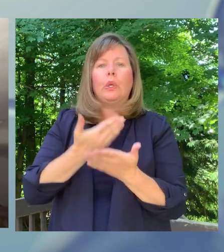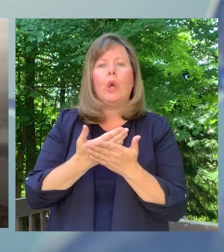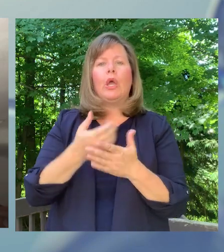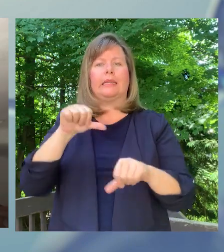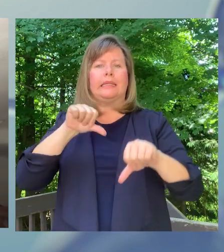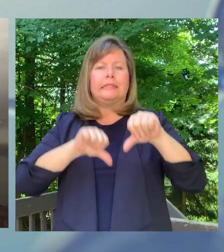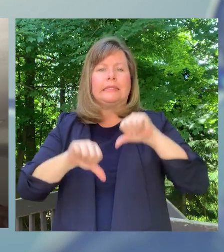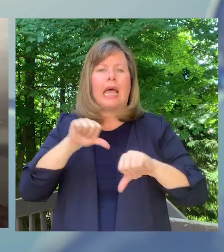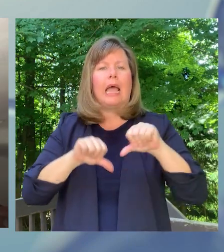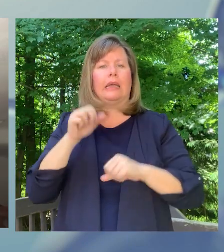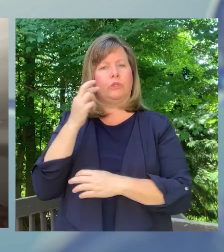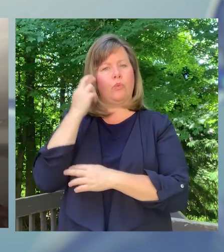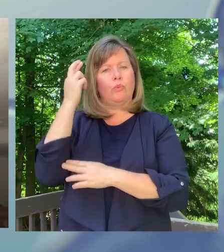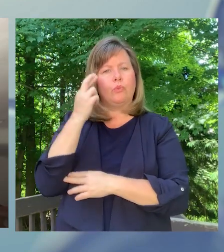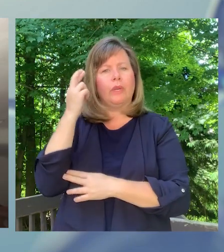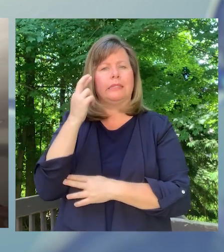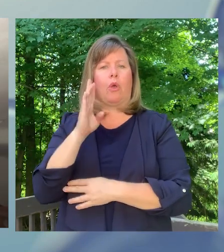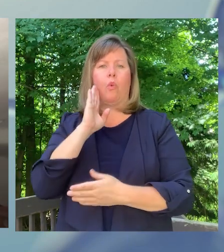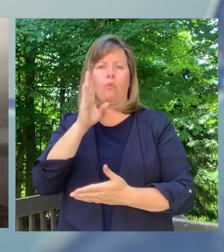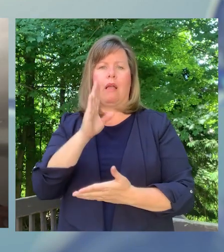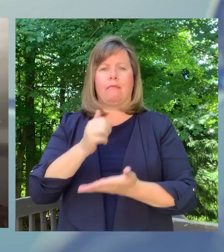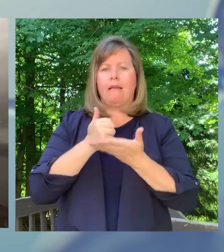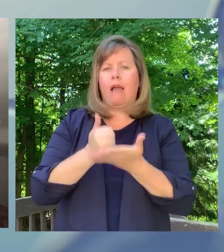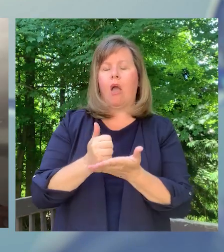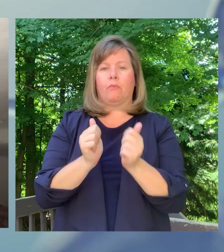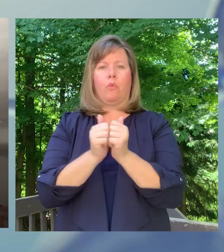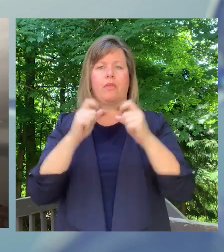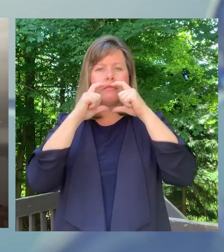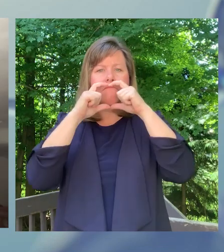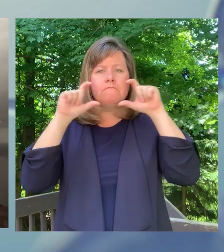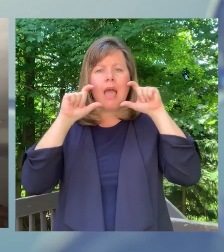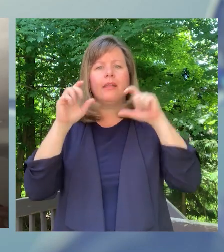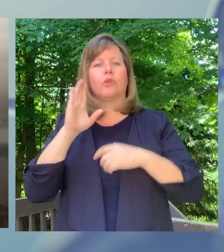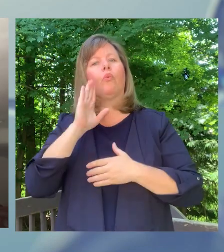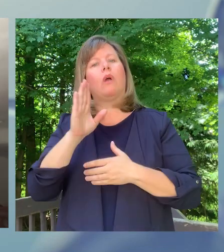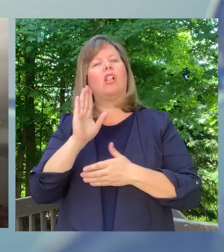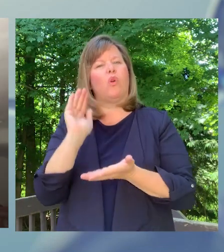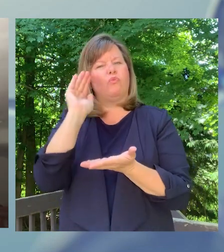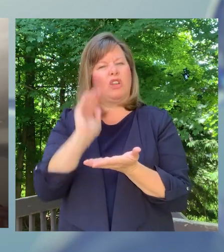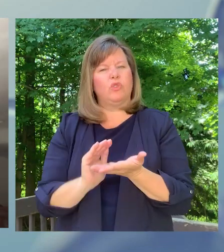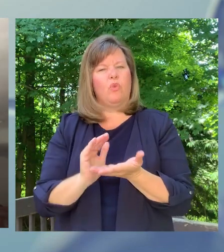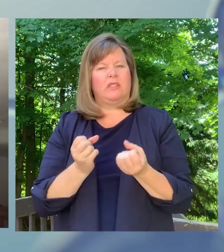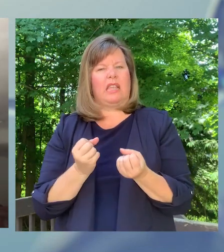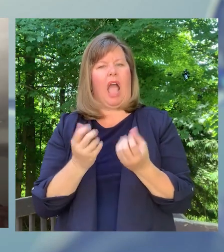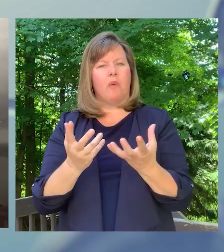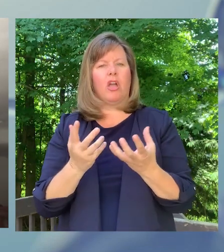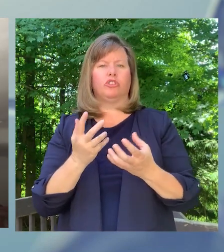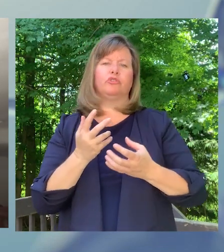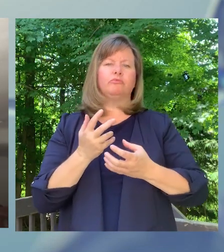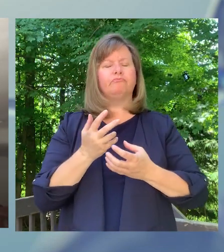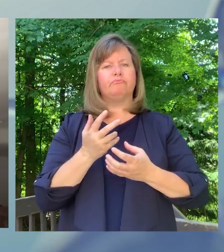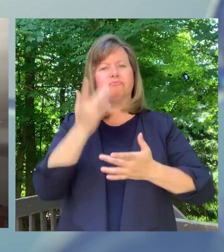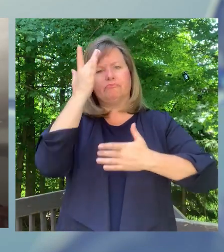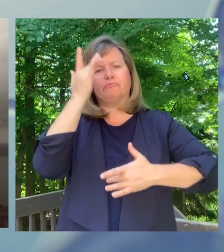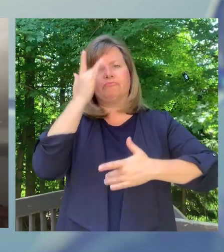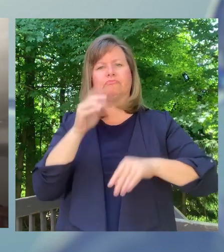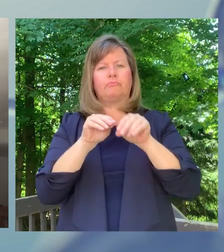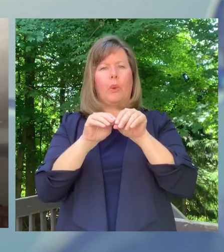scientific reasons to think that it can reduce the amount of virus that a person